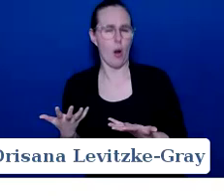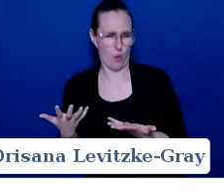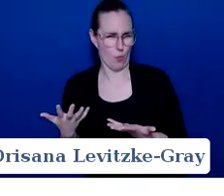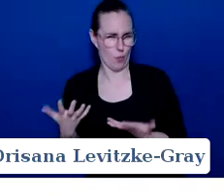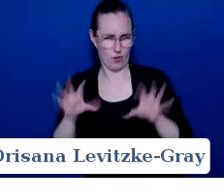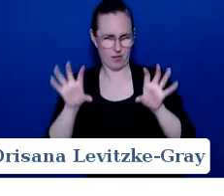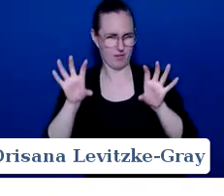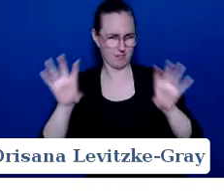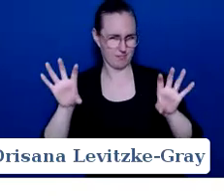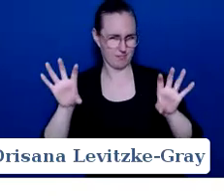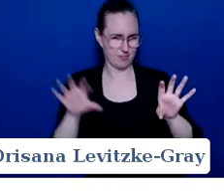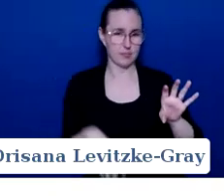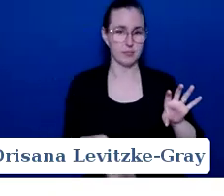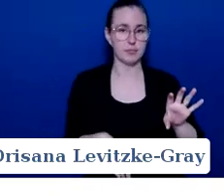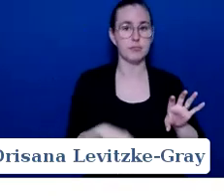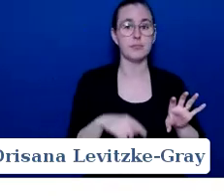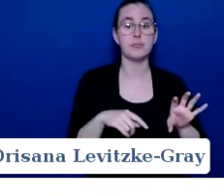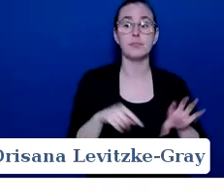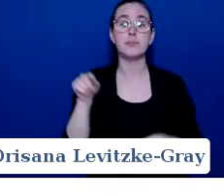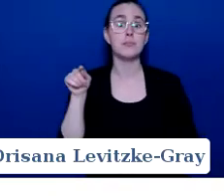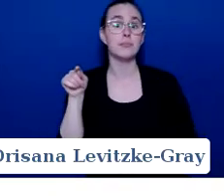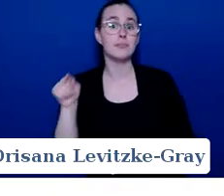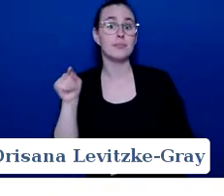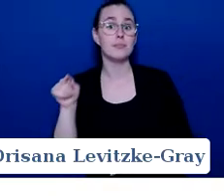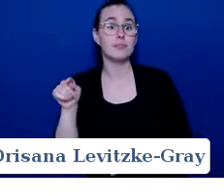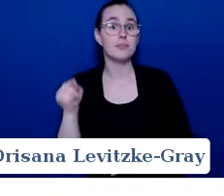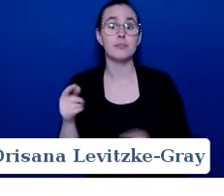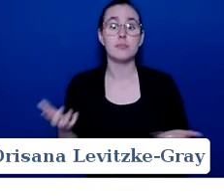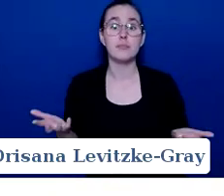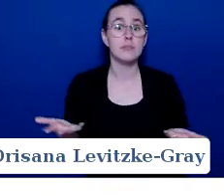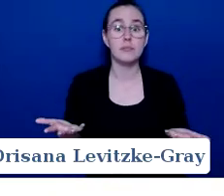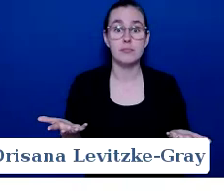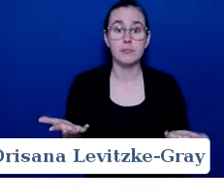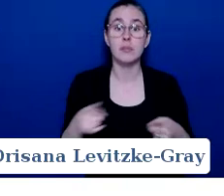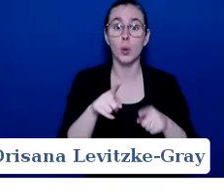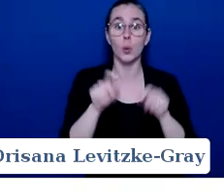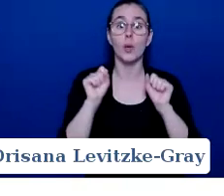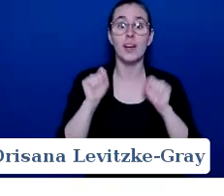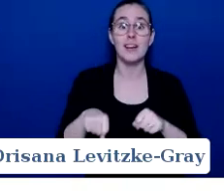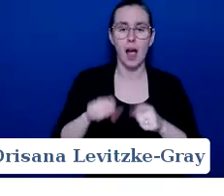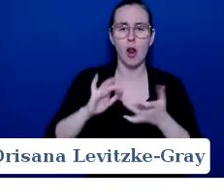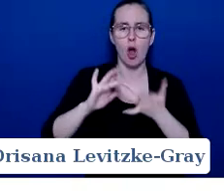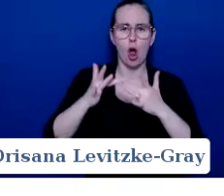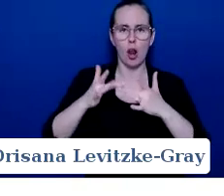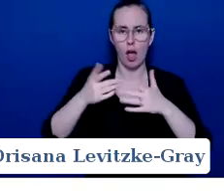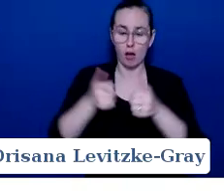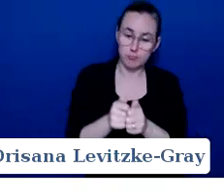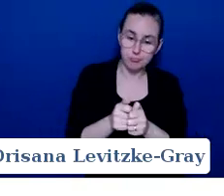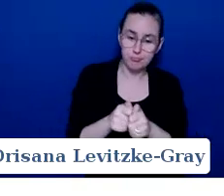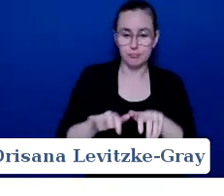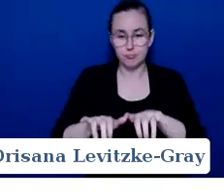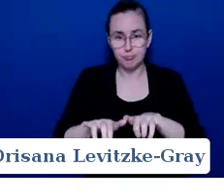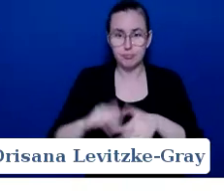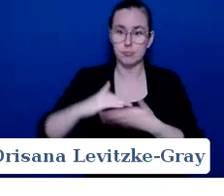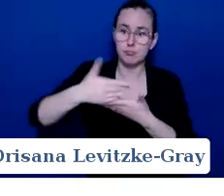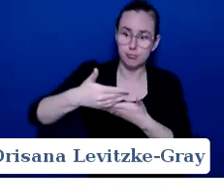have online application possibility. Next, which is one of the important things to be